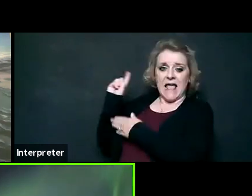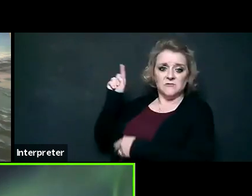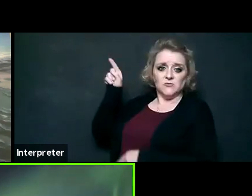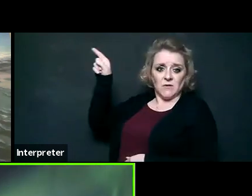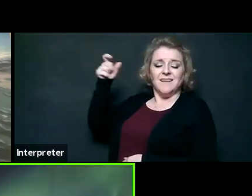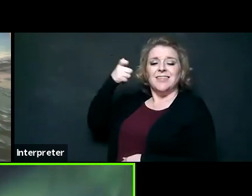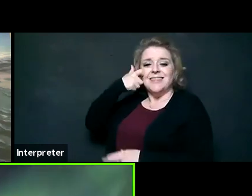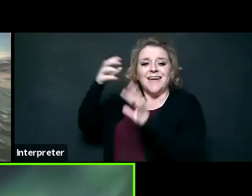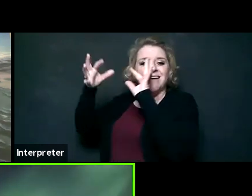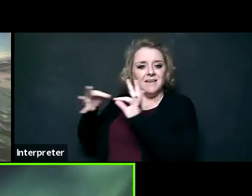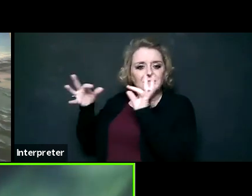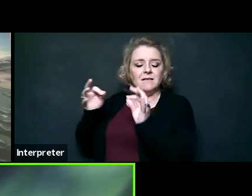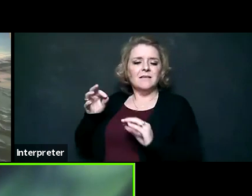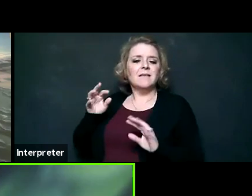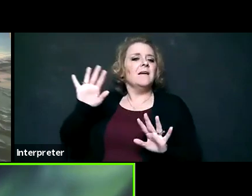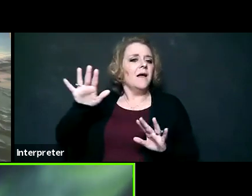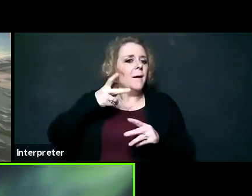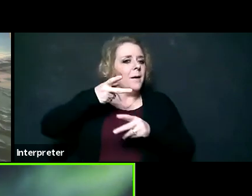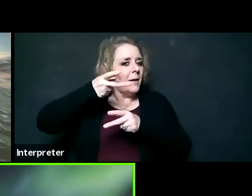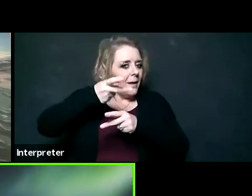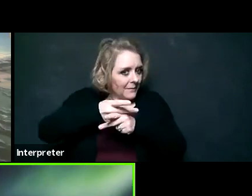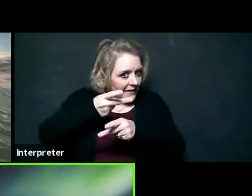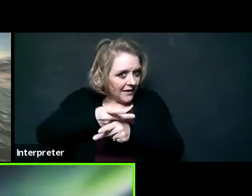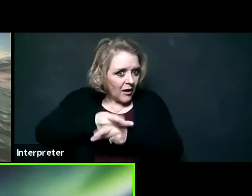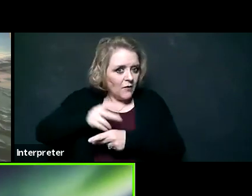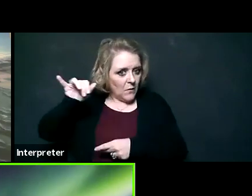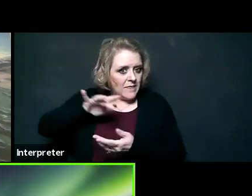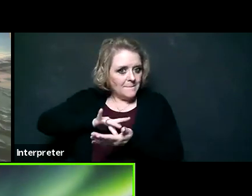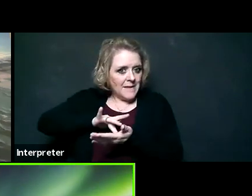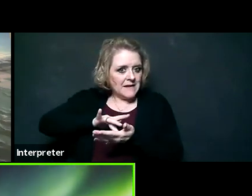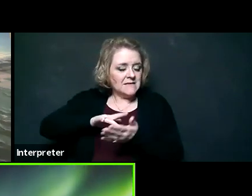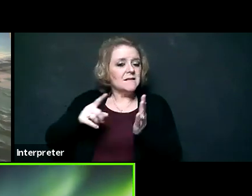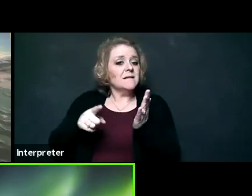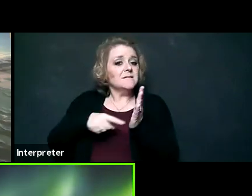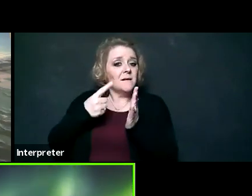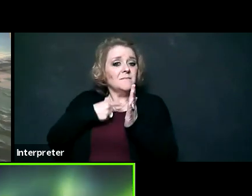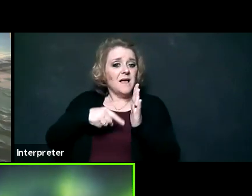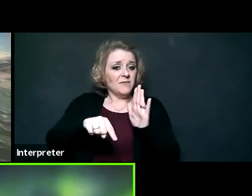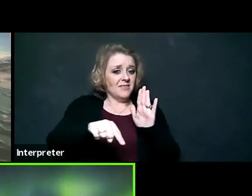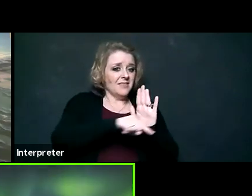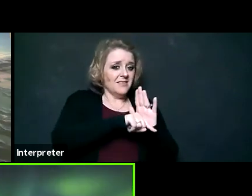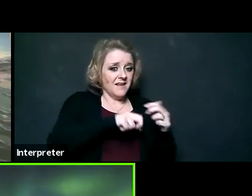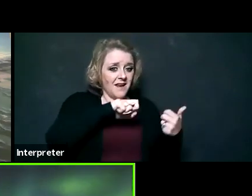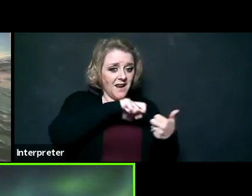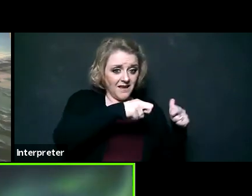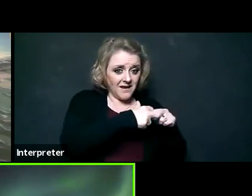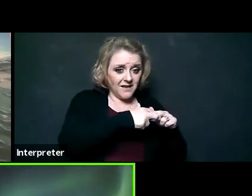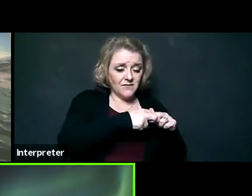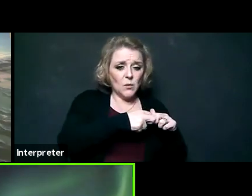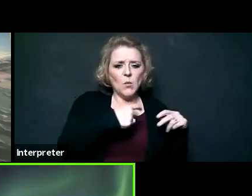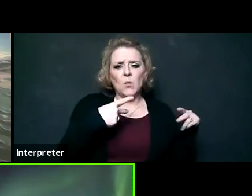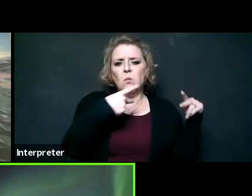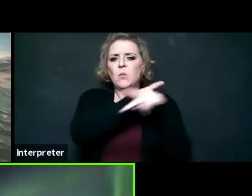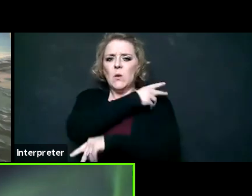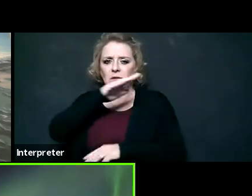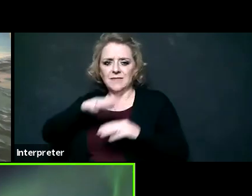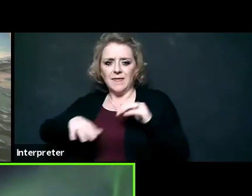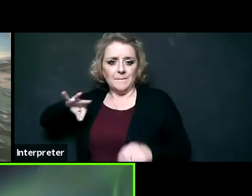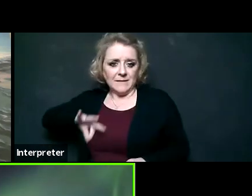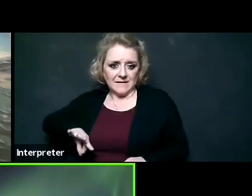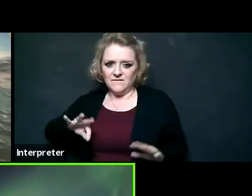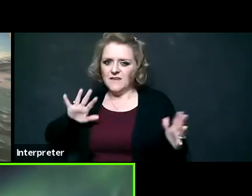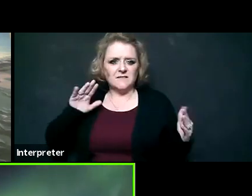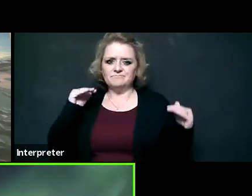very cautious about using it and say those side effects are worse than the benefits. It's going to be one of those things we'll have to find down the road. I